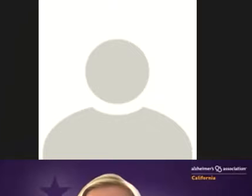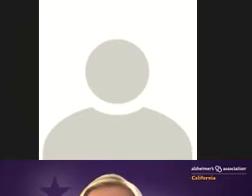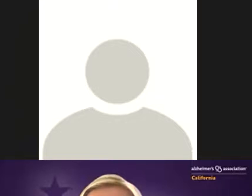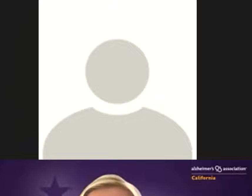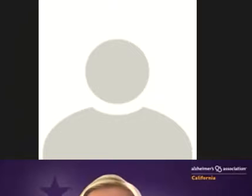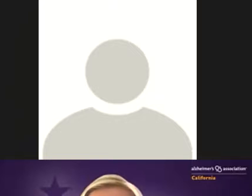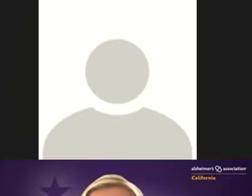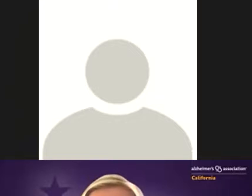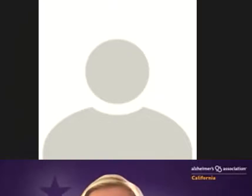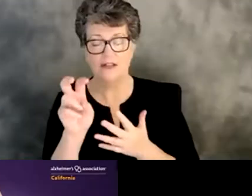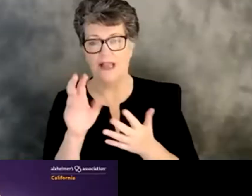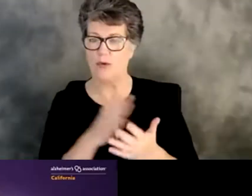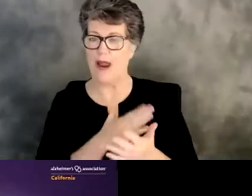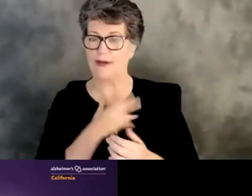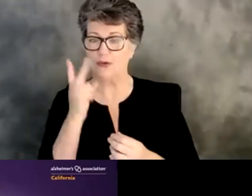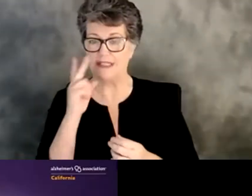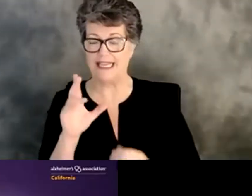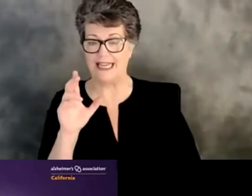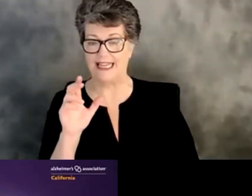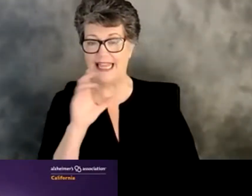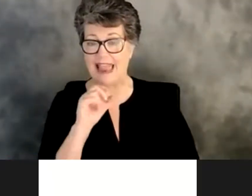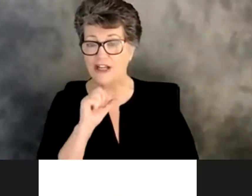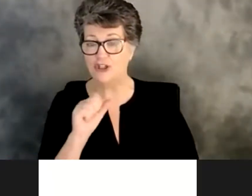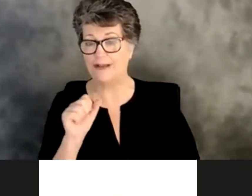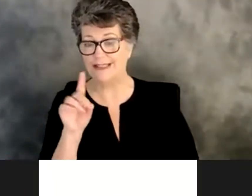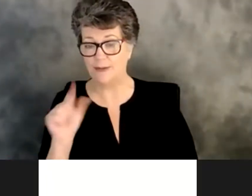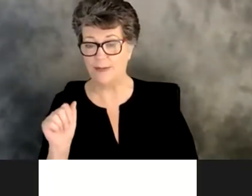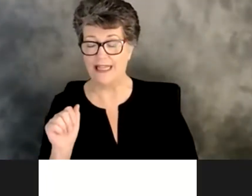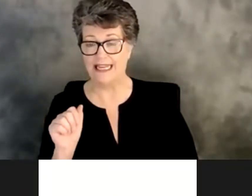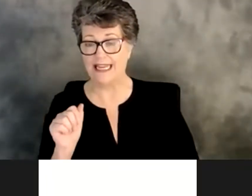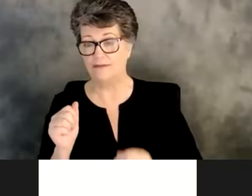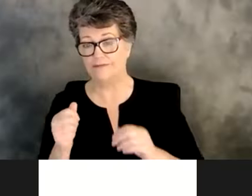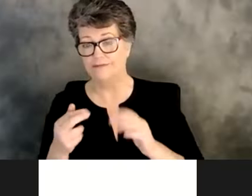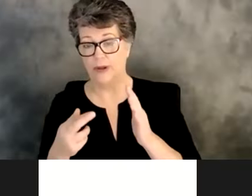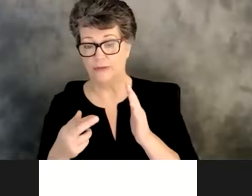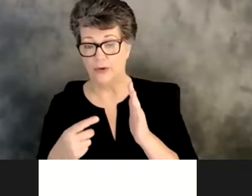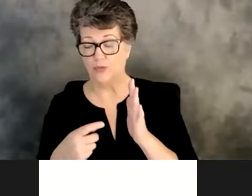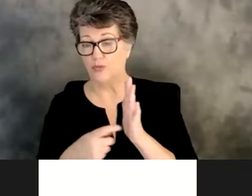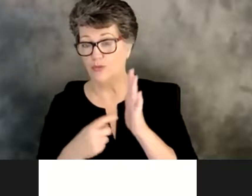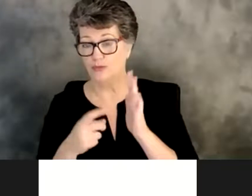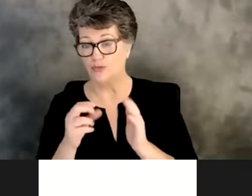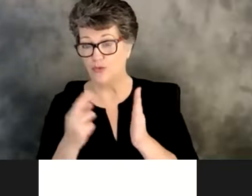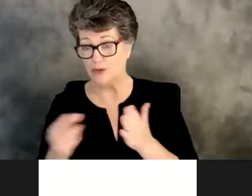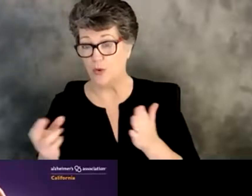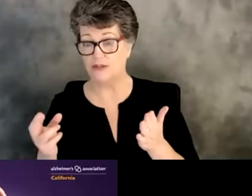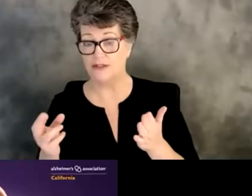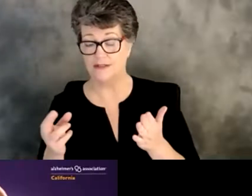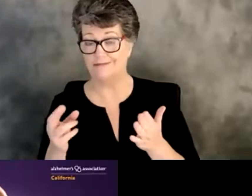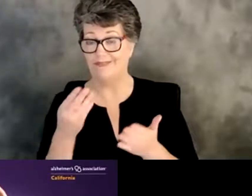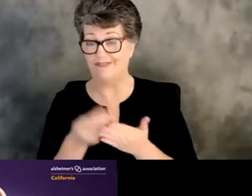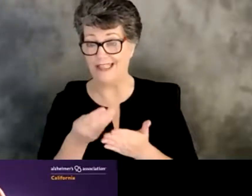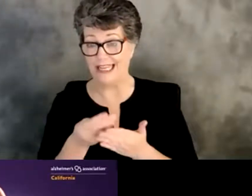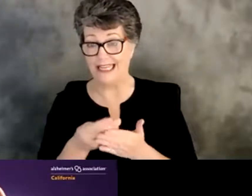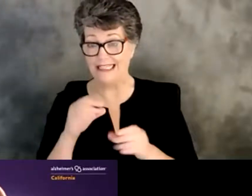really happy to see that the Aging and Disability Resource Connections received funding in the budget. But that's probably the most